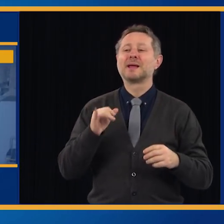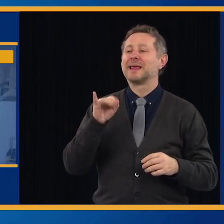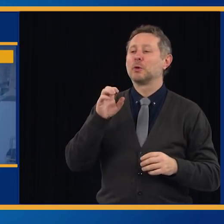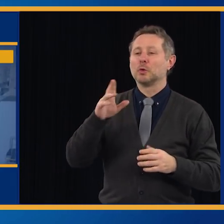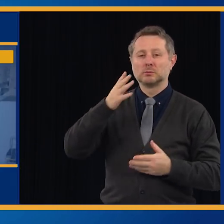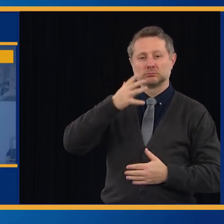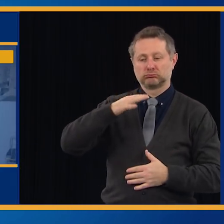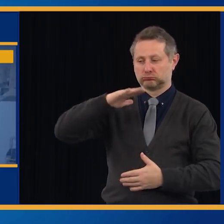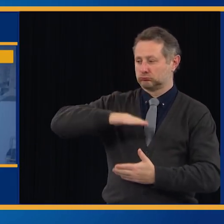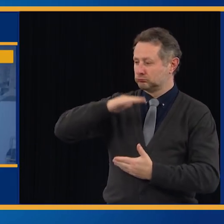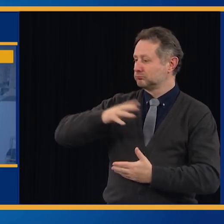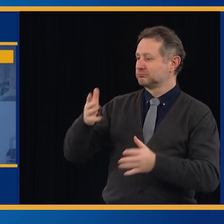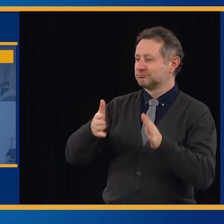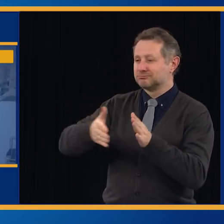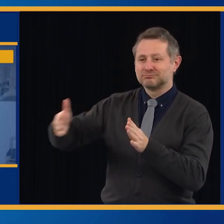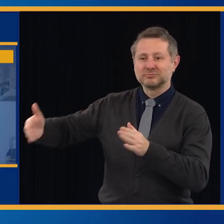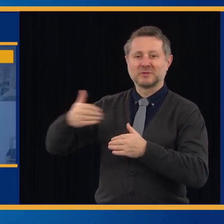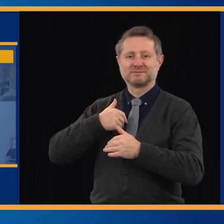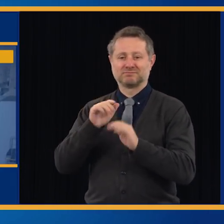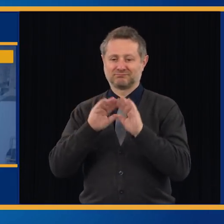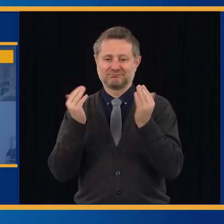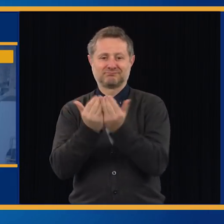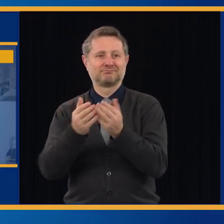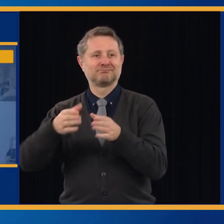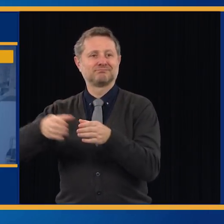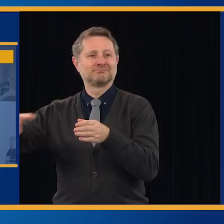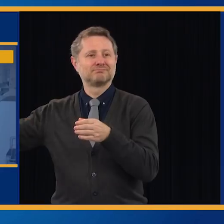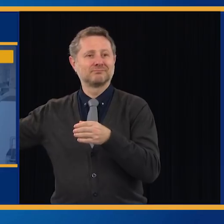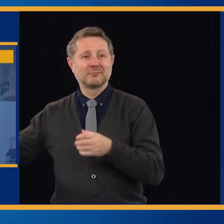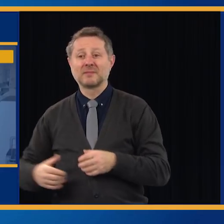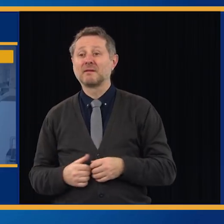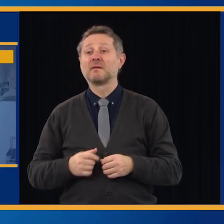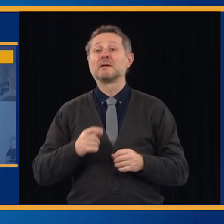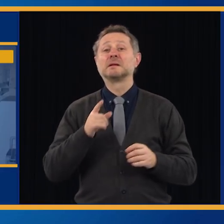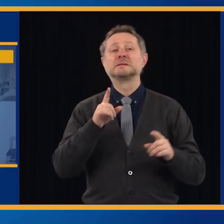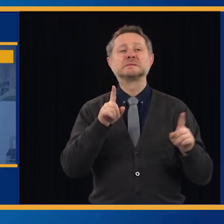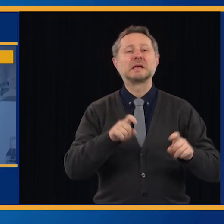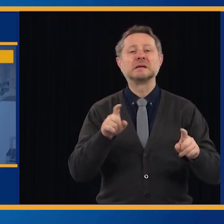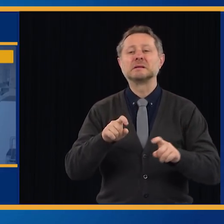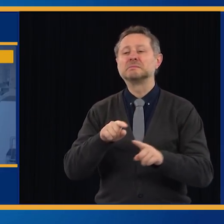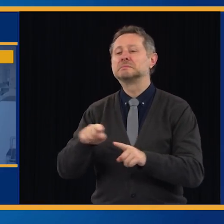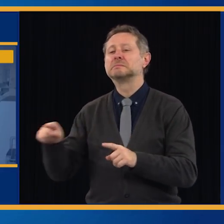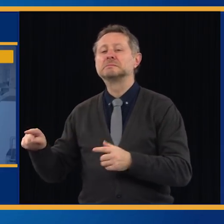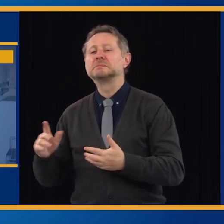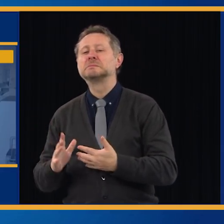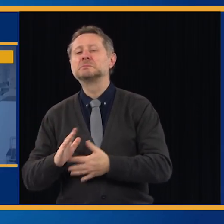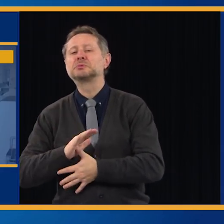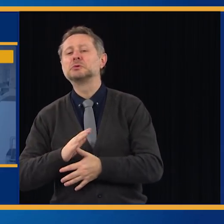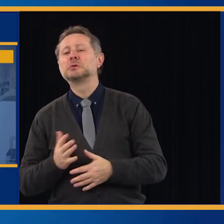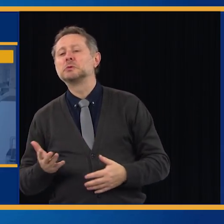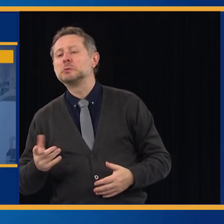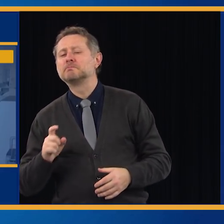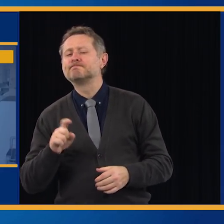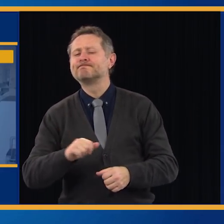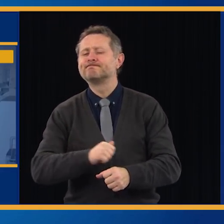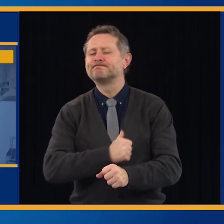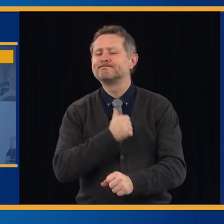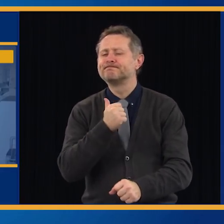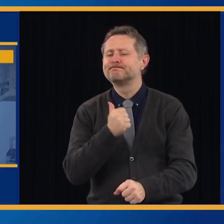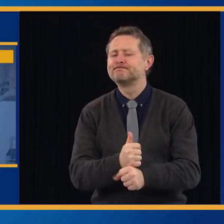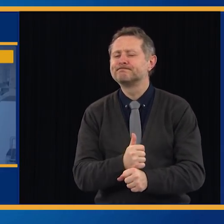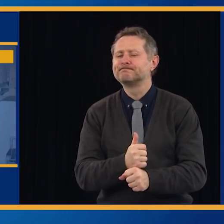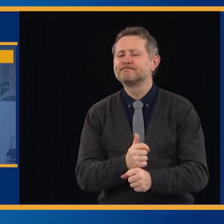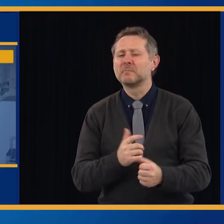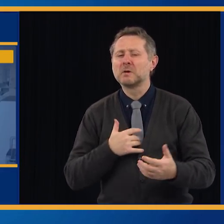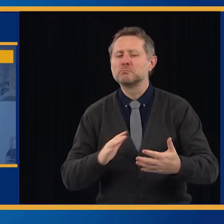starts to tick up. In terms of testing, we have to have the testing regimen in place, and we have to prioritize the